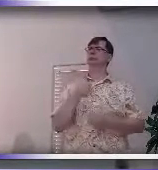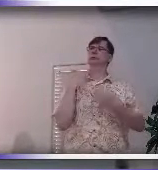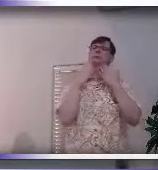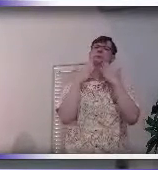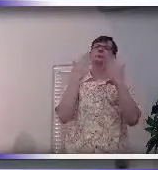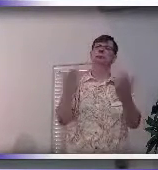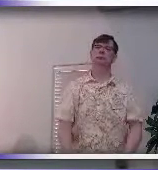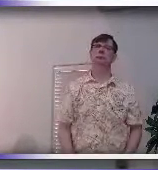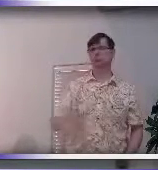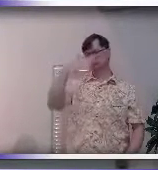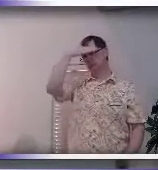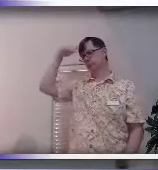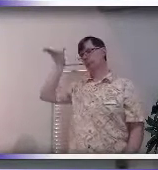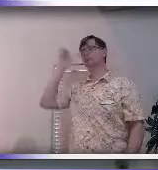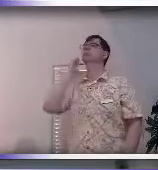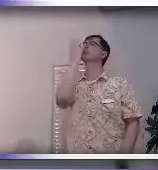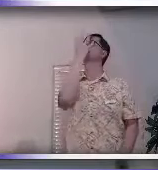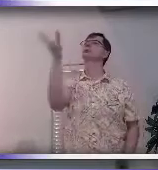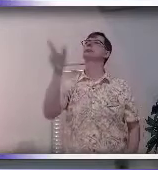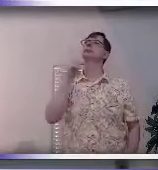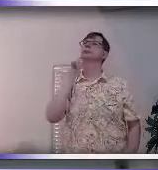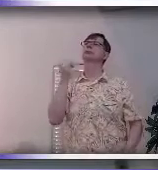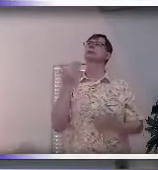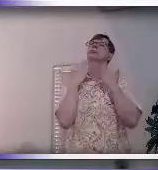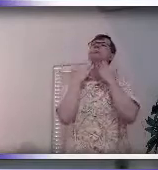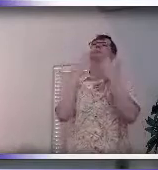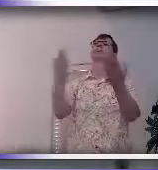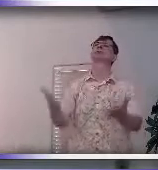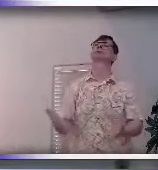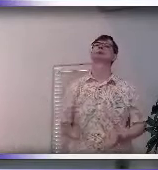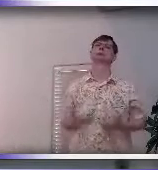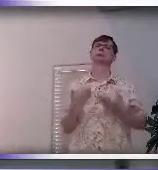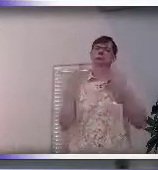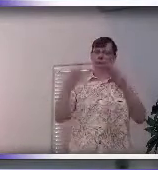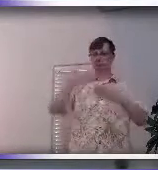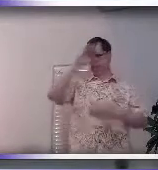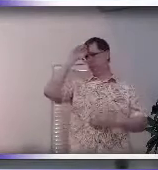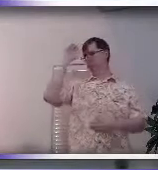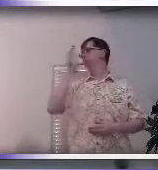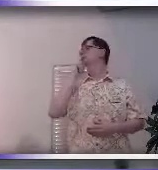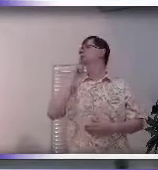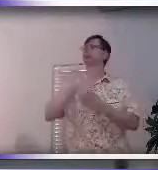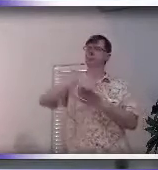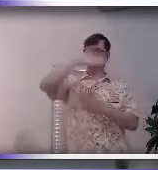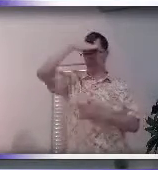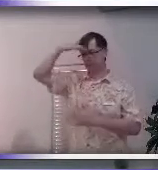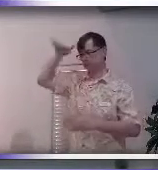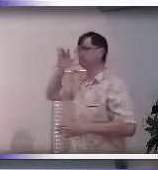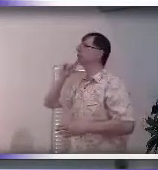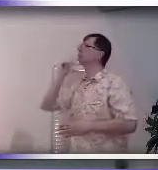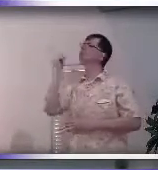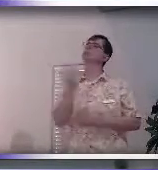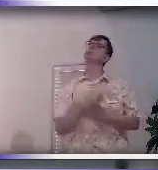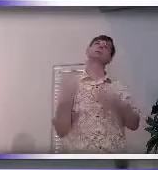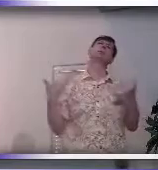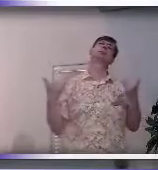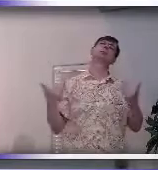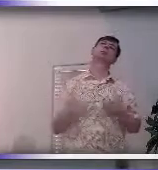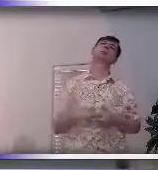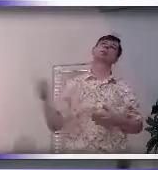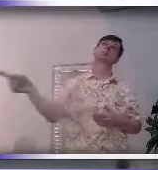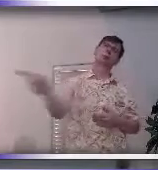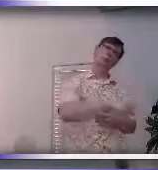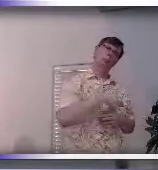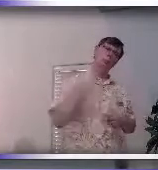that spirit sees so clearly. I am grateful that spirit contemplating and seeing us clearly for what we are and this